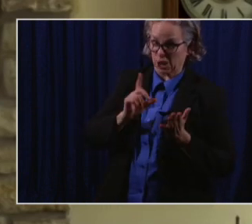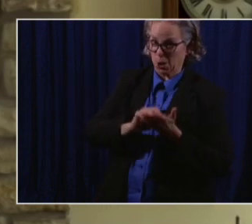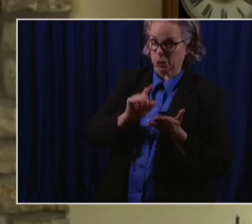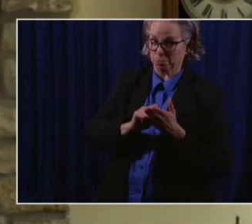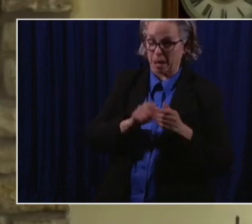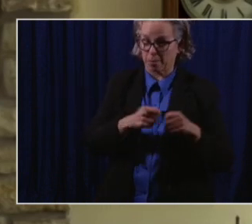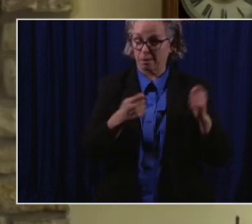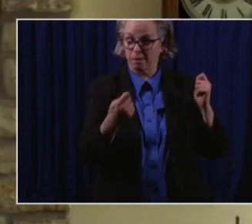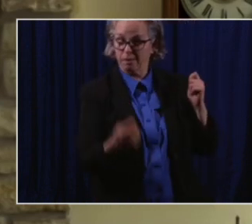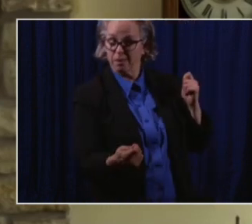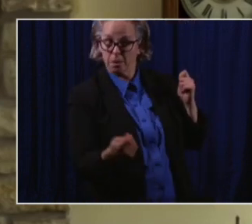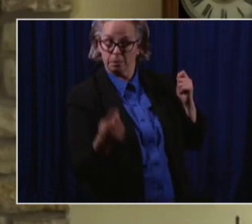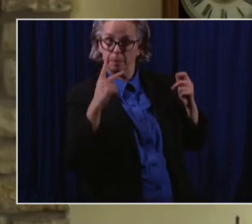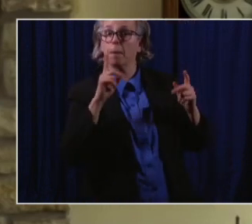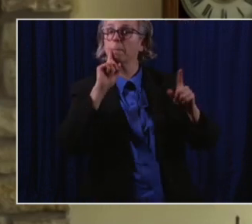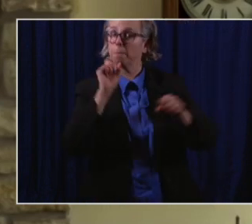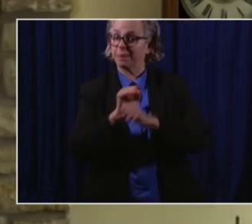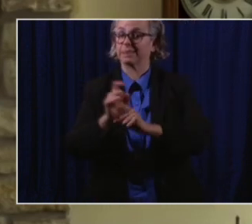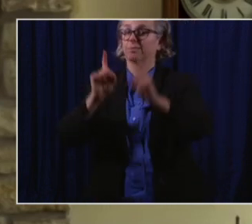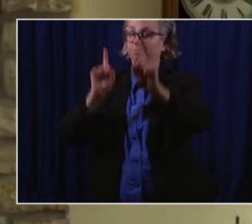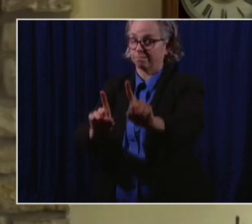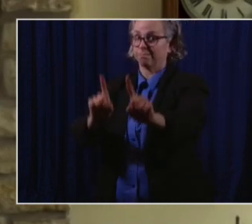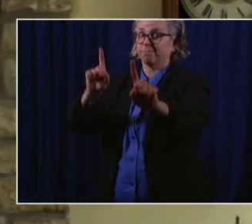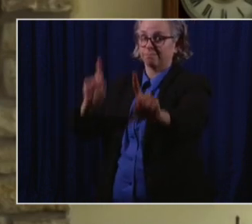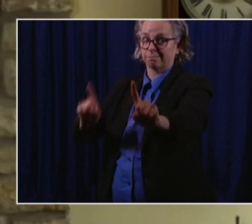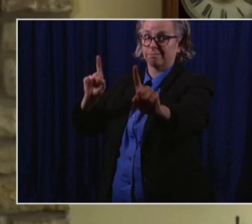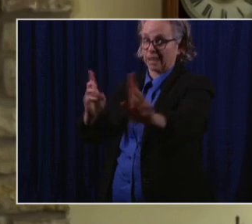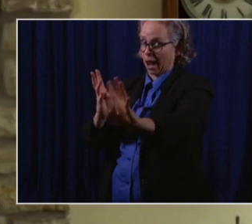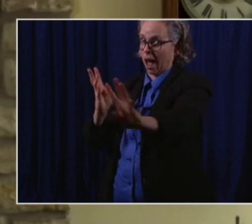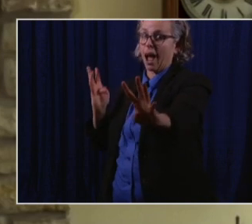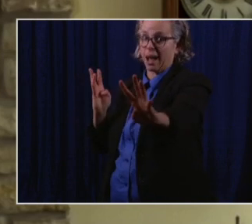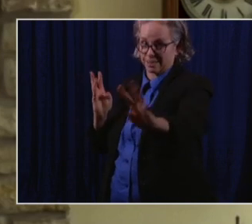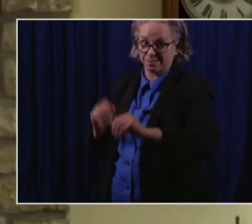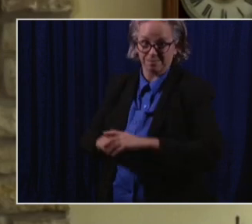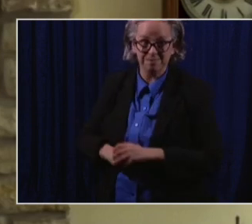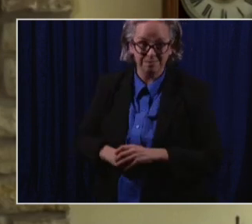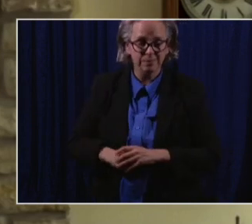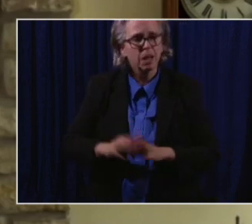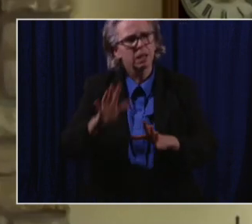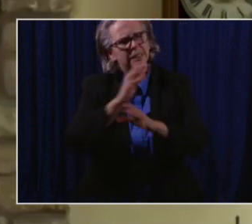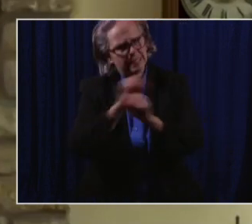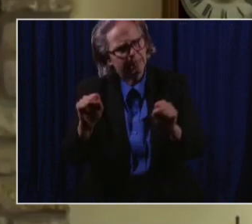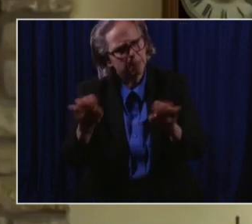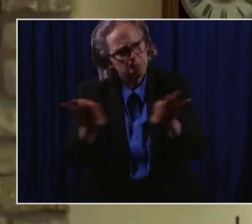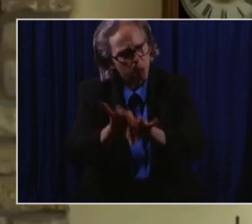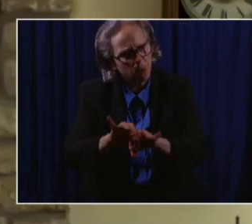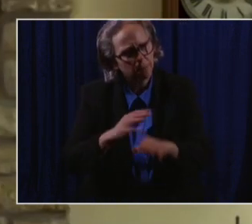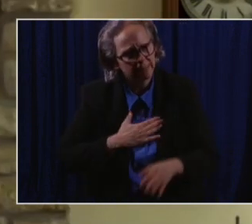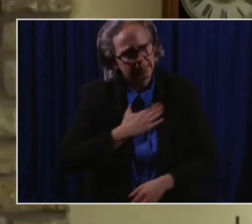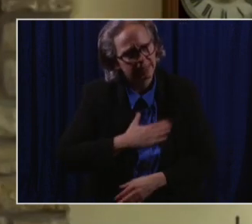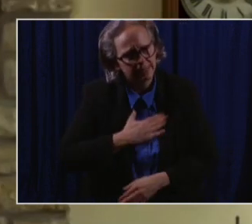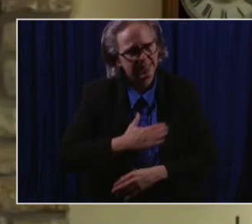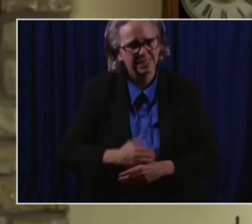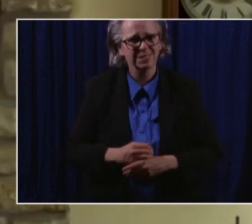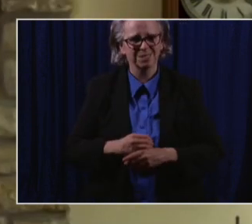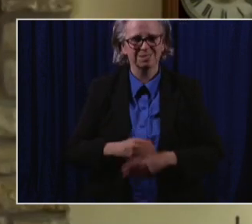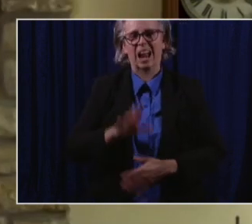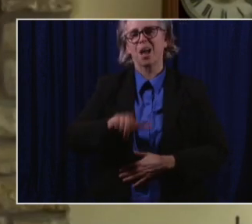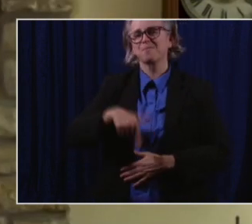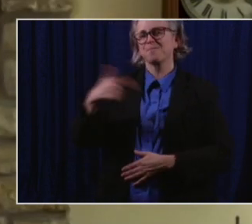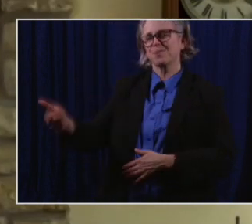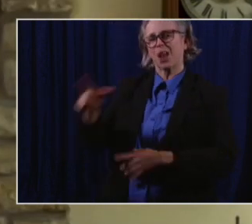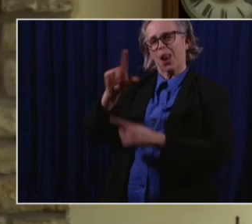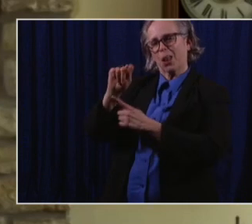and just please be careful, be safe, and let me turn it over to the Lieutenant Governor. I know the